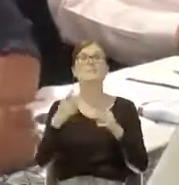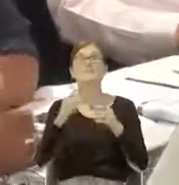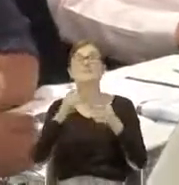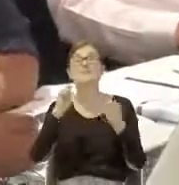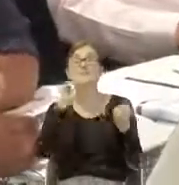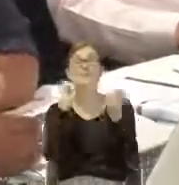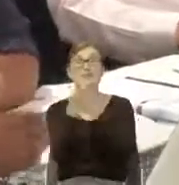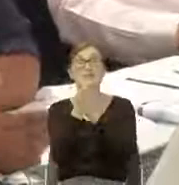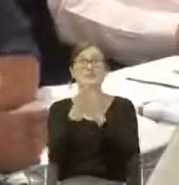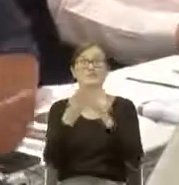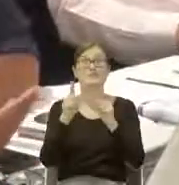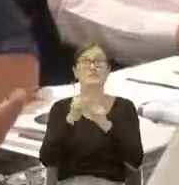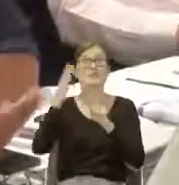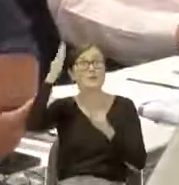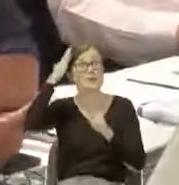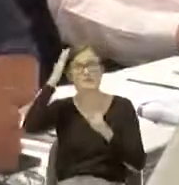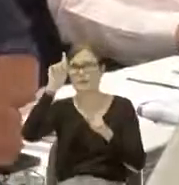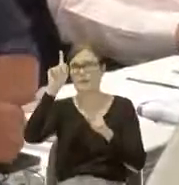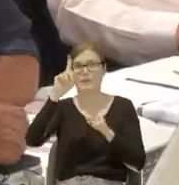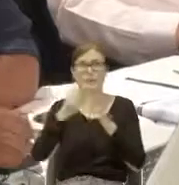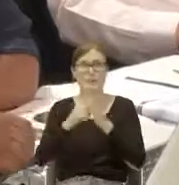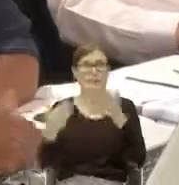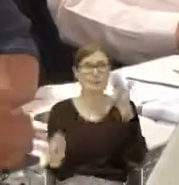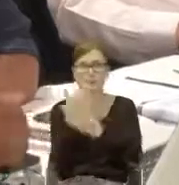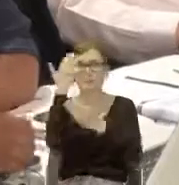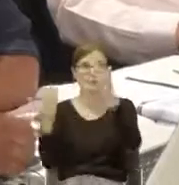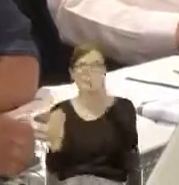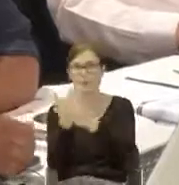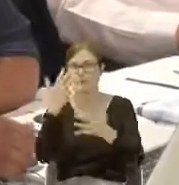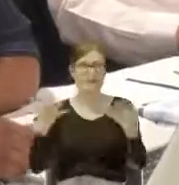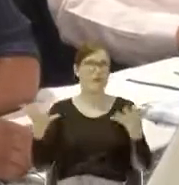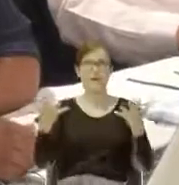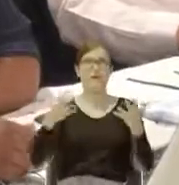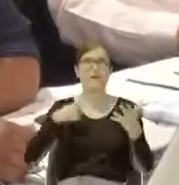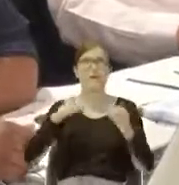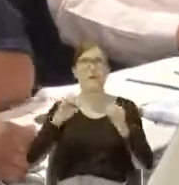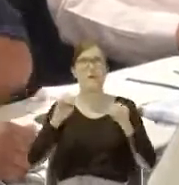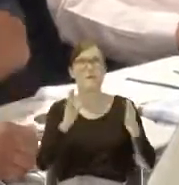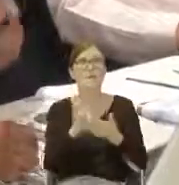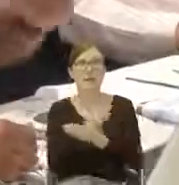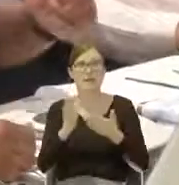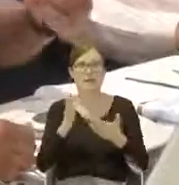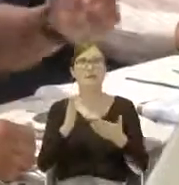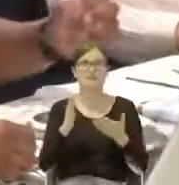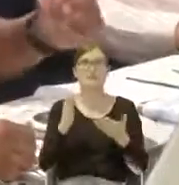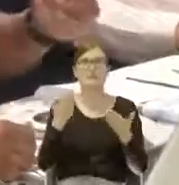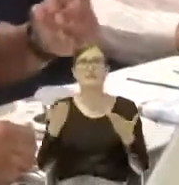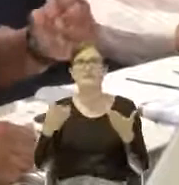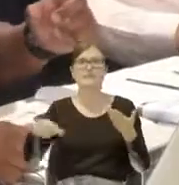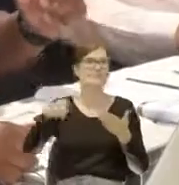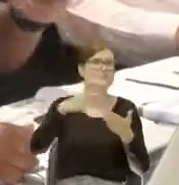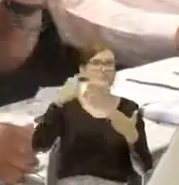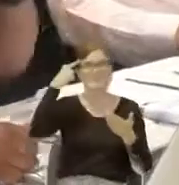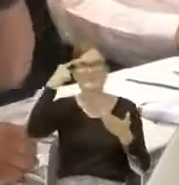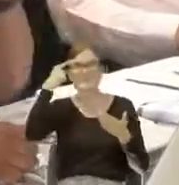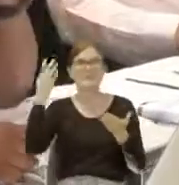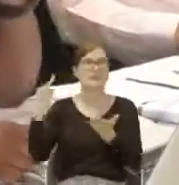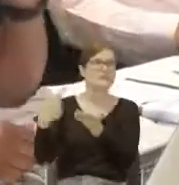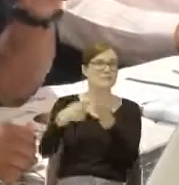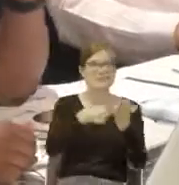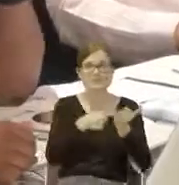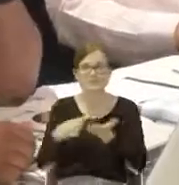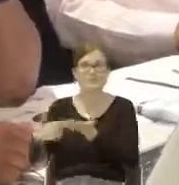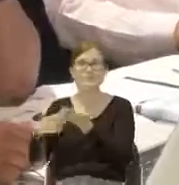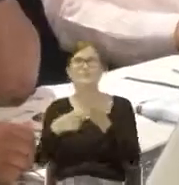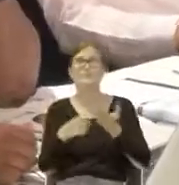our debate on, our interface on this particular item, maybe we should pose a question